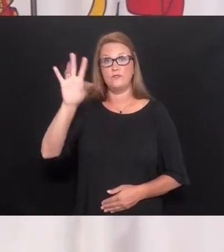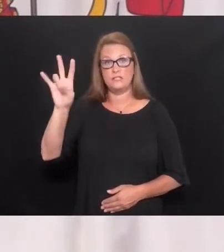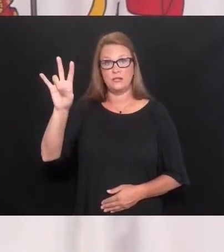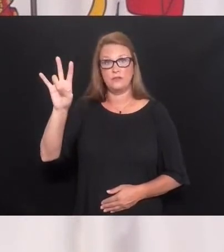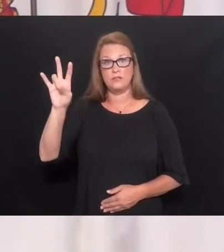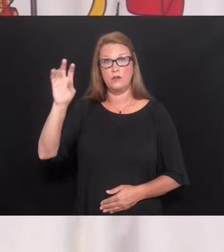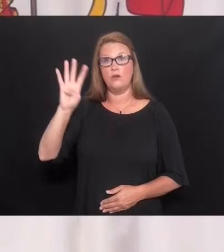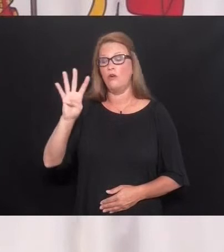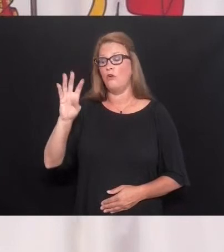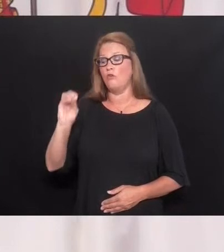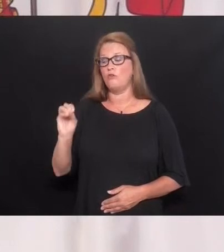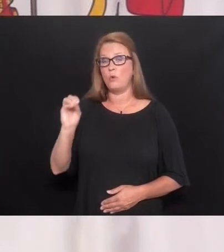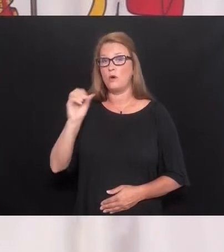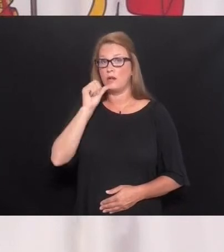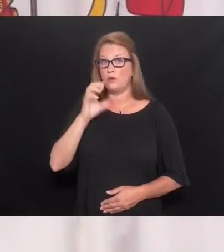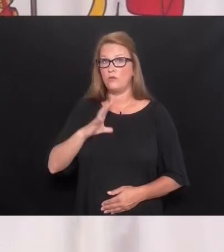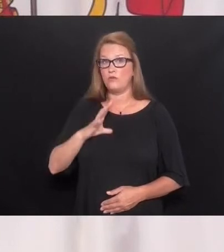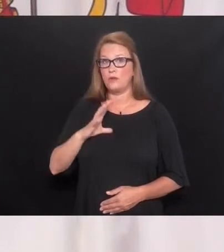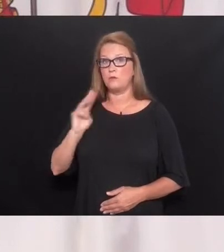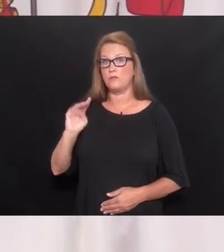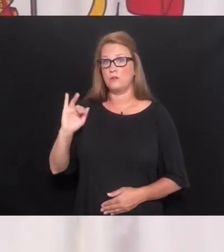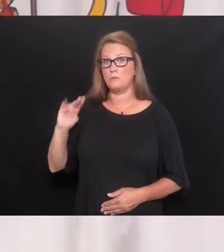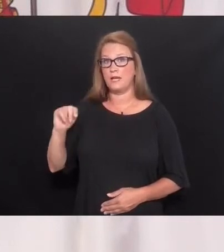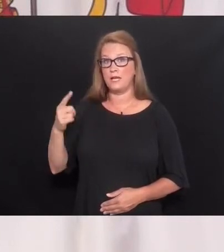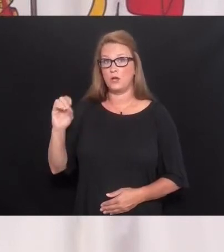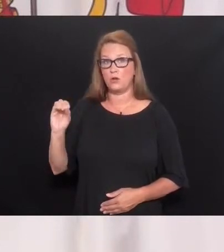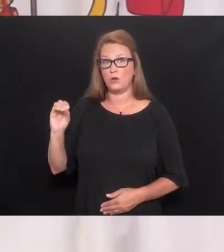of 40-year-old female from Mingo County.